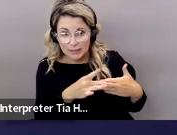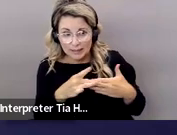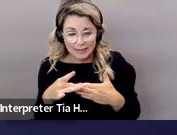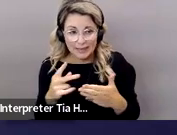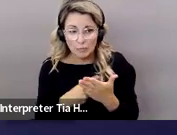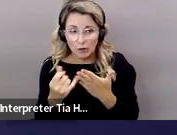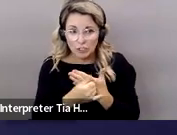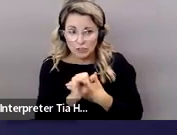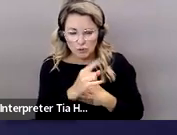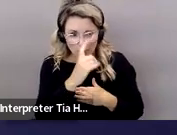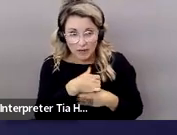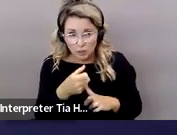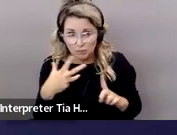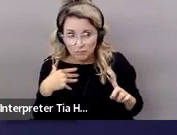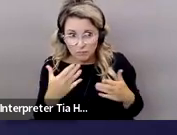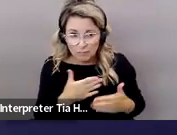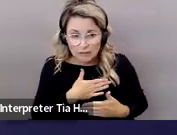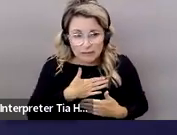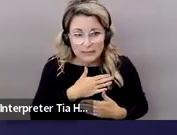as well. Can you tell us a little bit about your